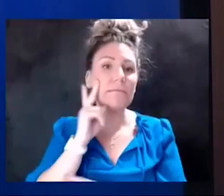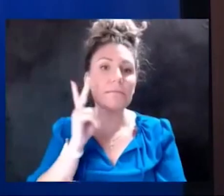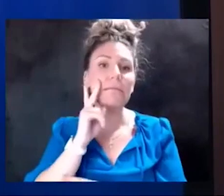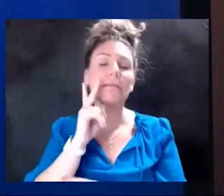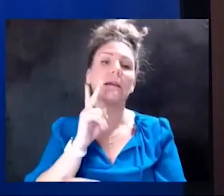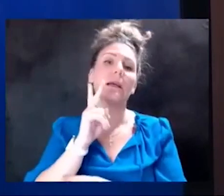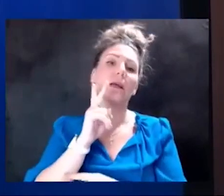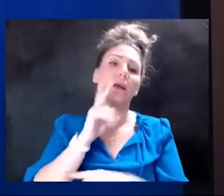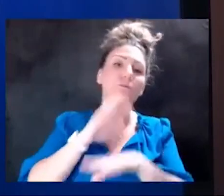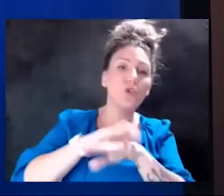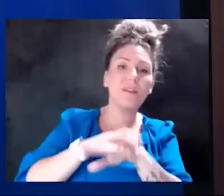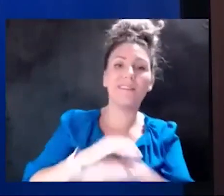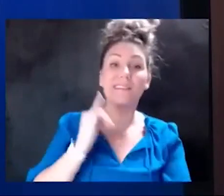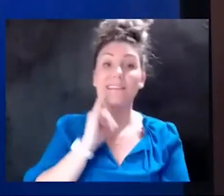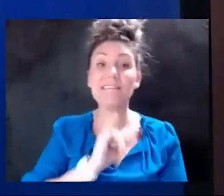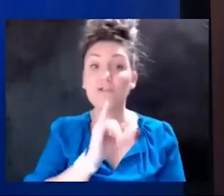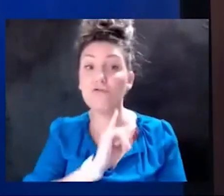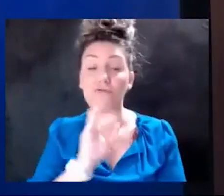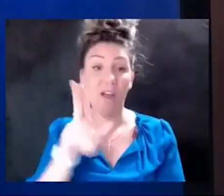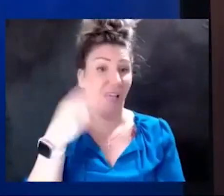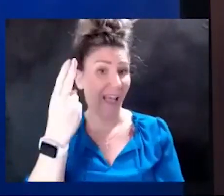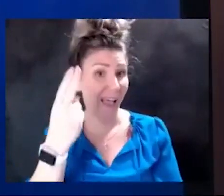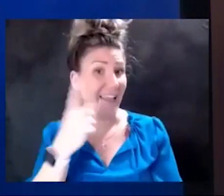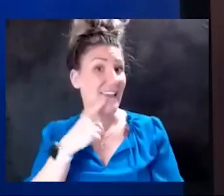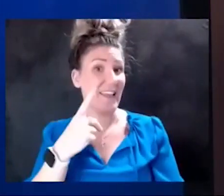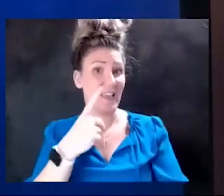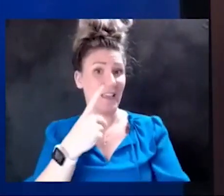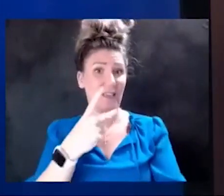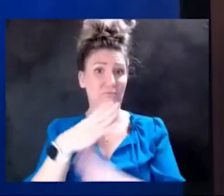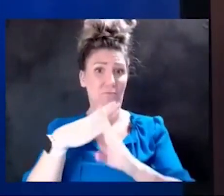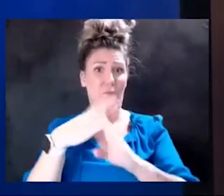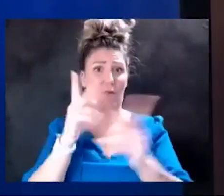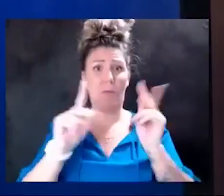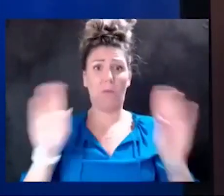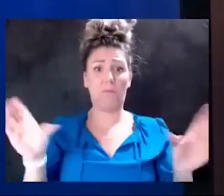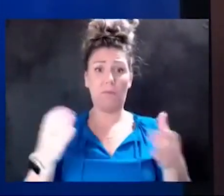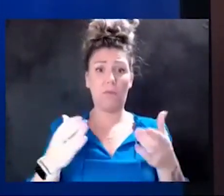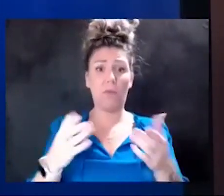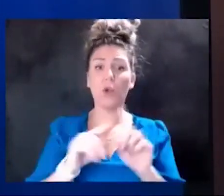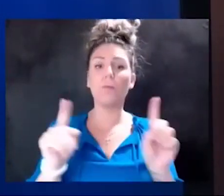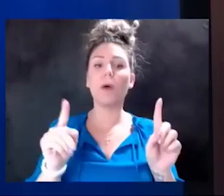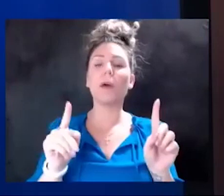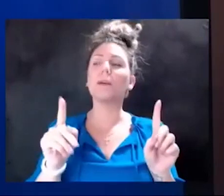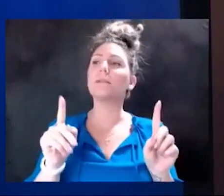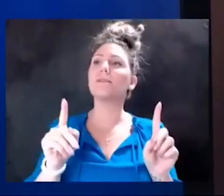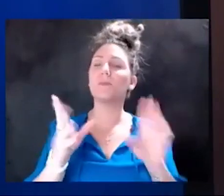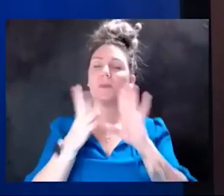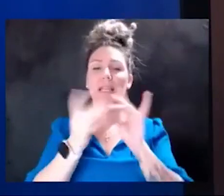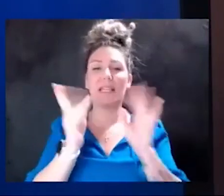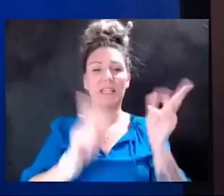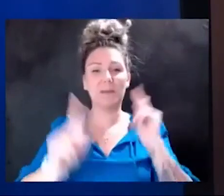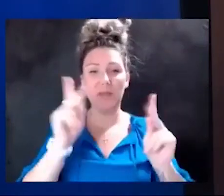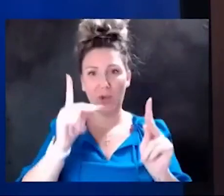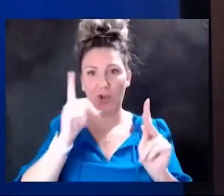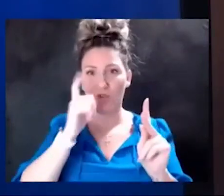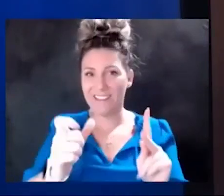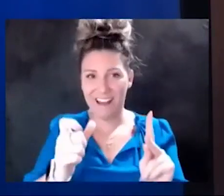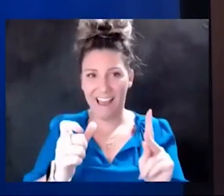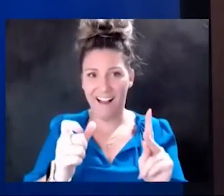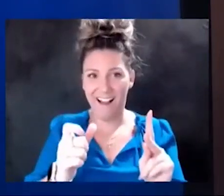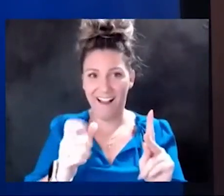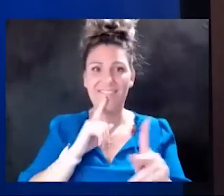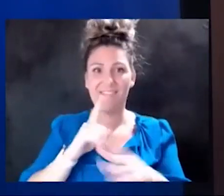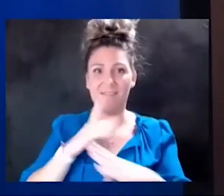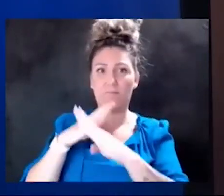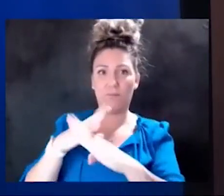there's a highly immunized population. But it's all about the people who aren't immunized. and they're starting to